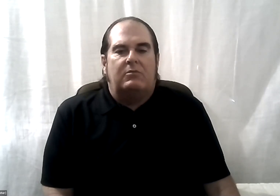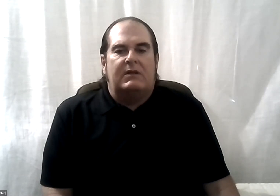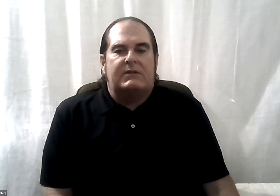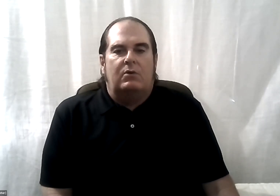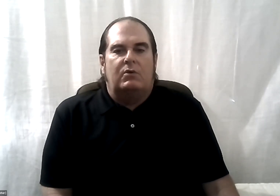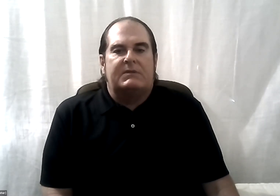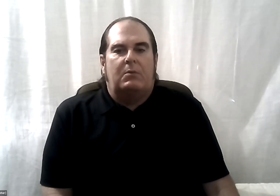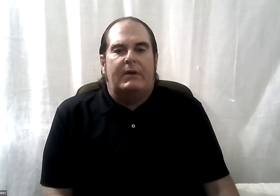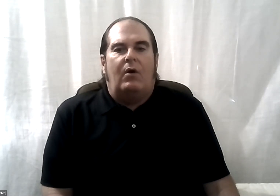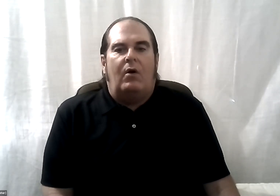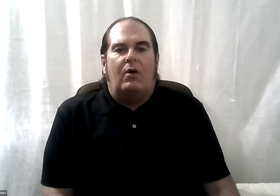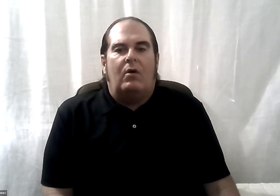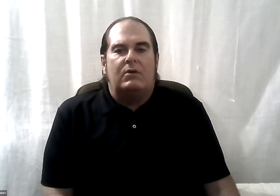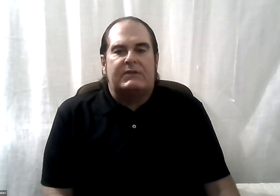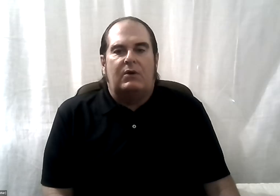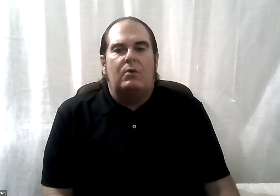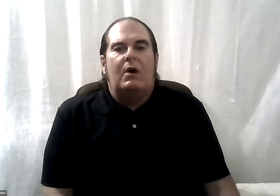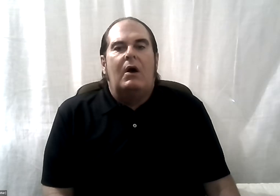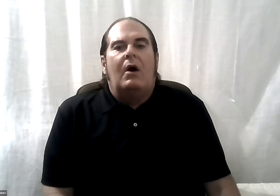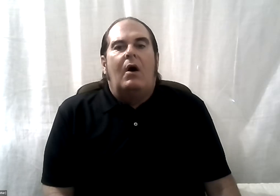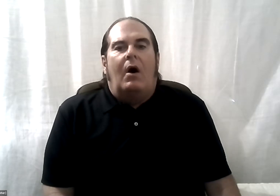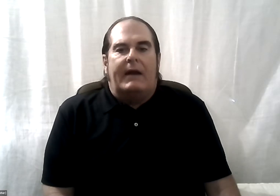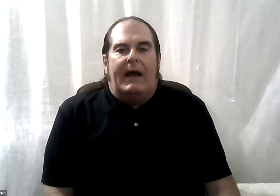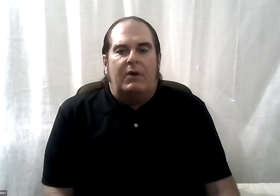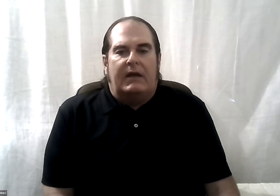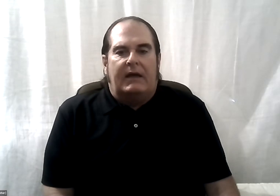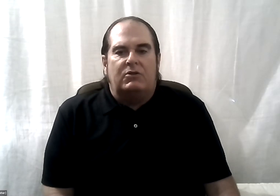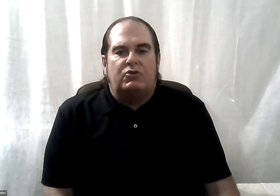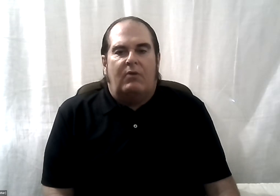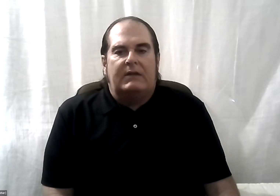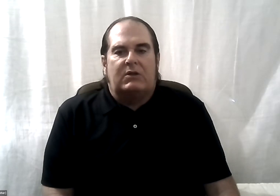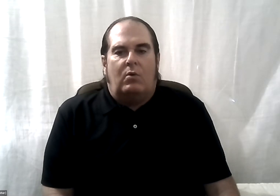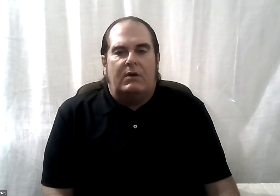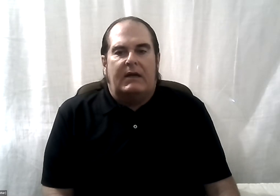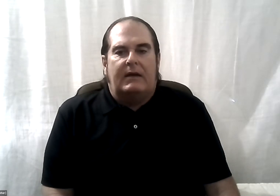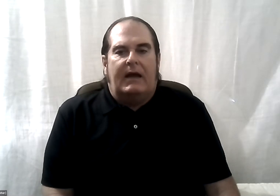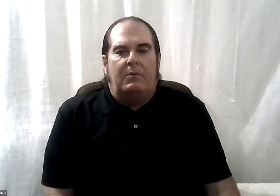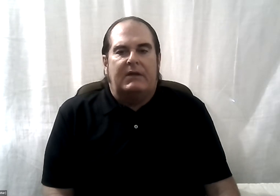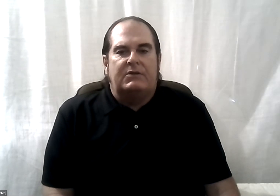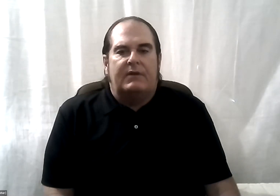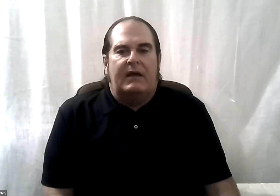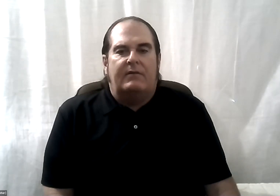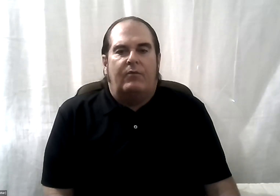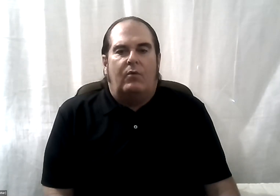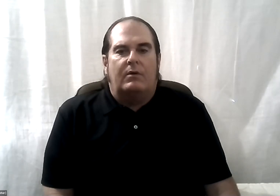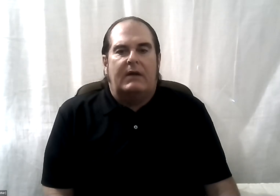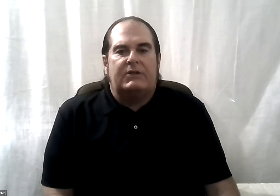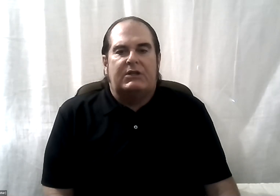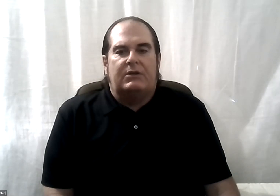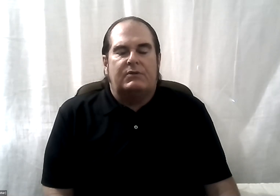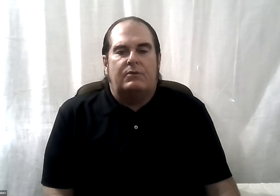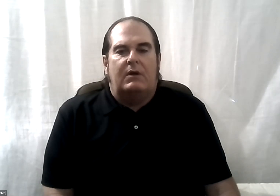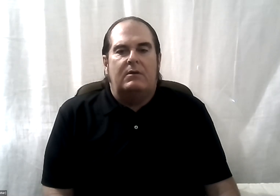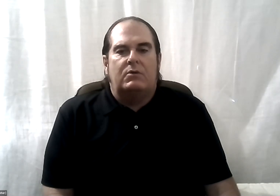discussing that with the schools, but we are also on our end trying to coordinate how we can do that for